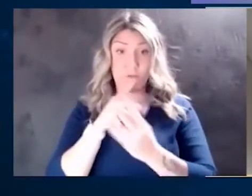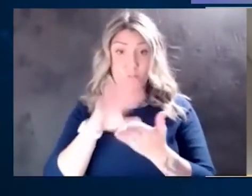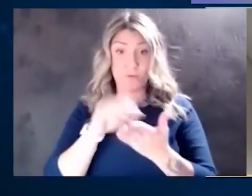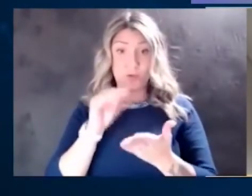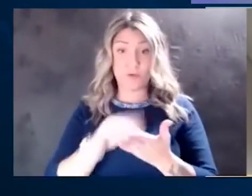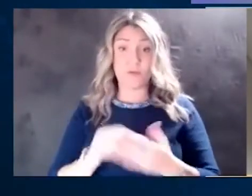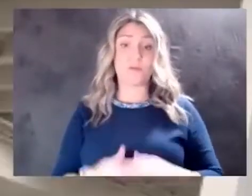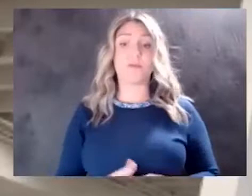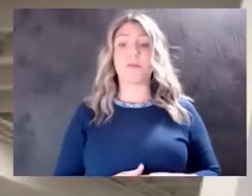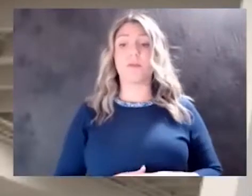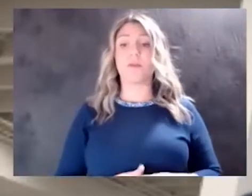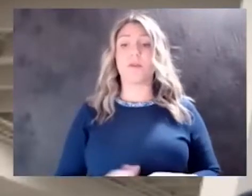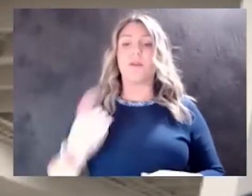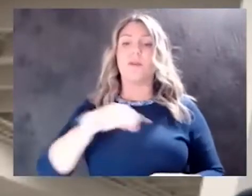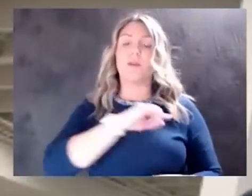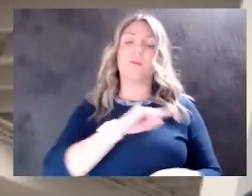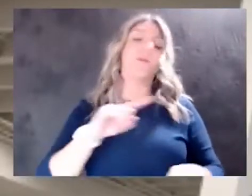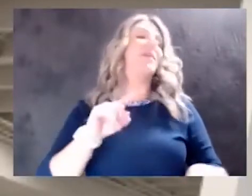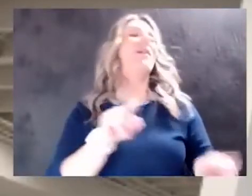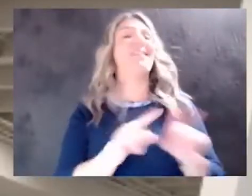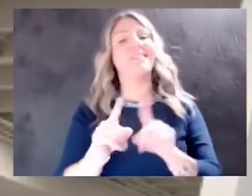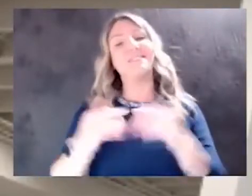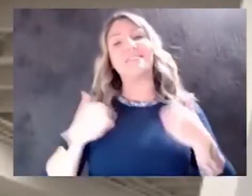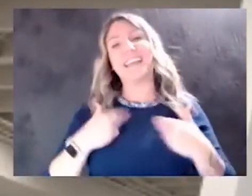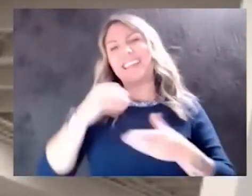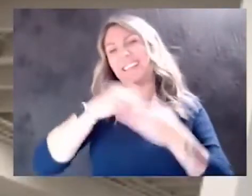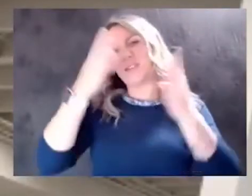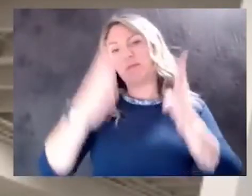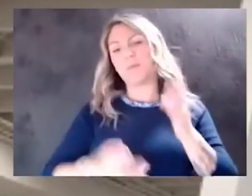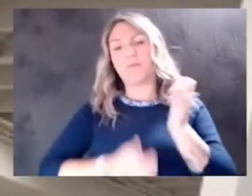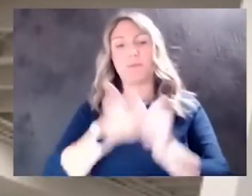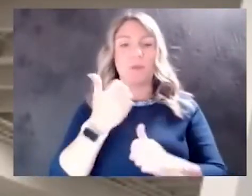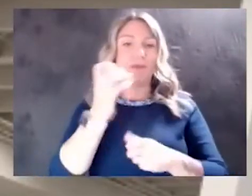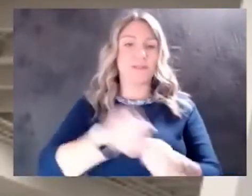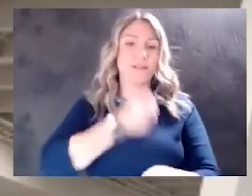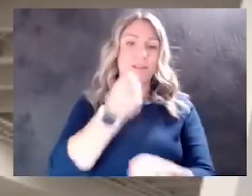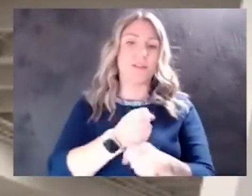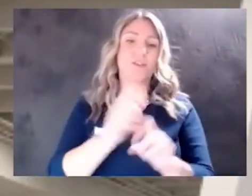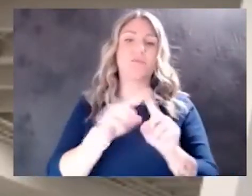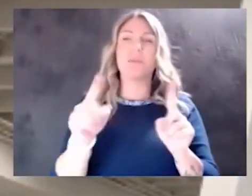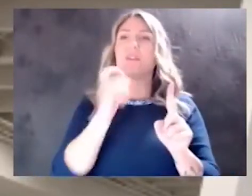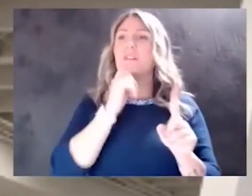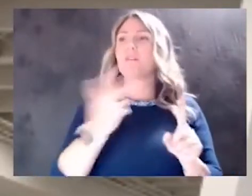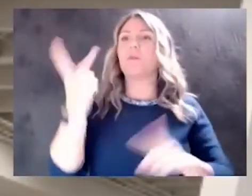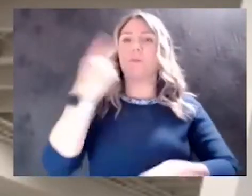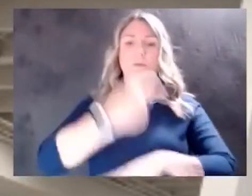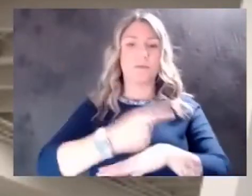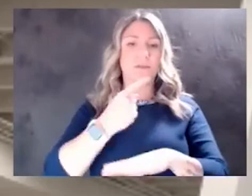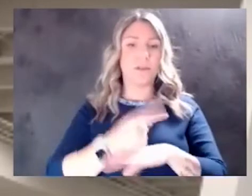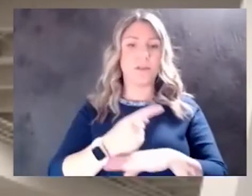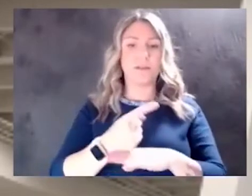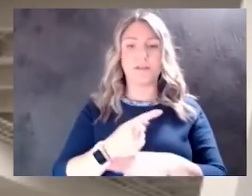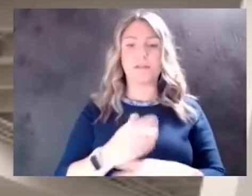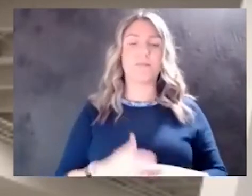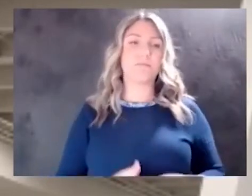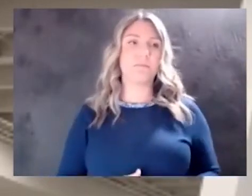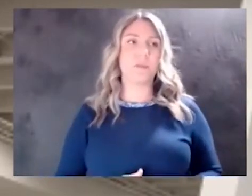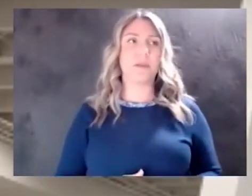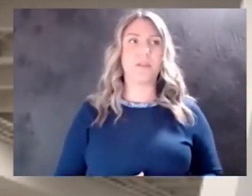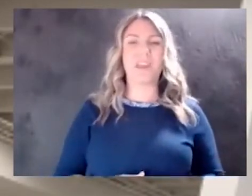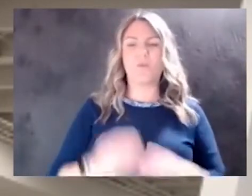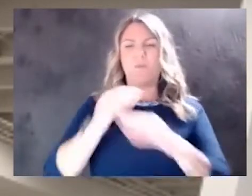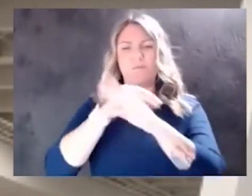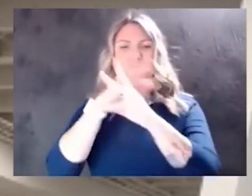Well, we also had in person most of the year, but a couple of days they would make them in virtual